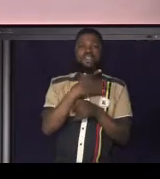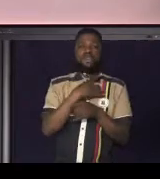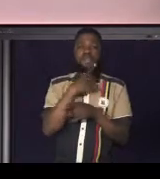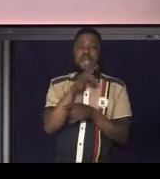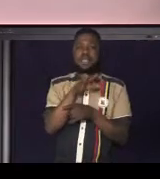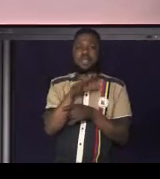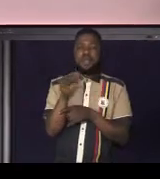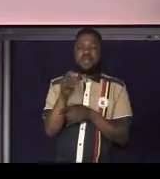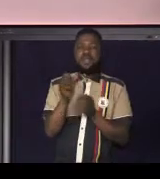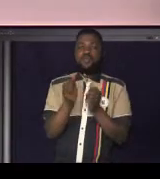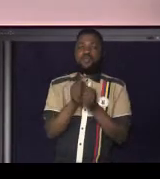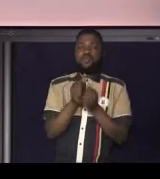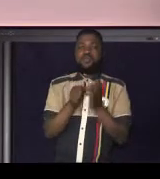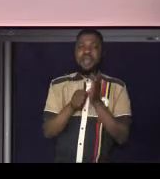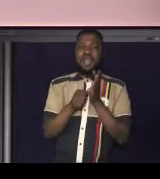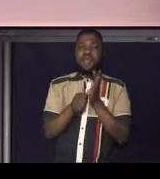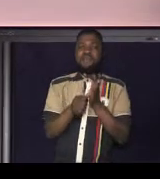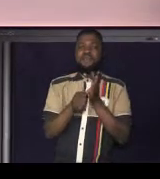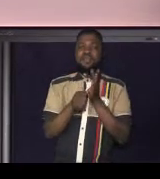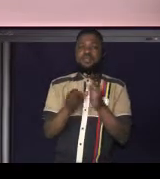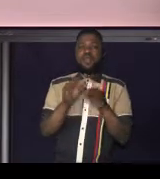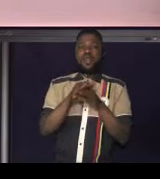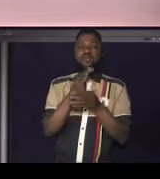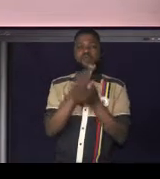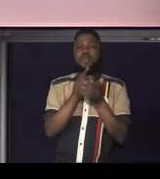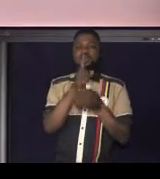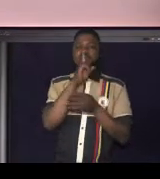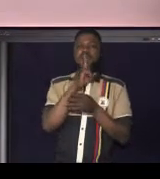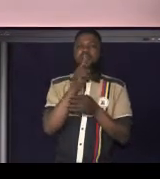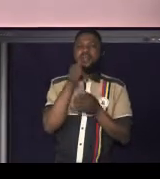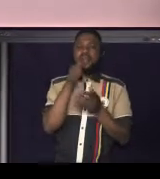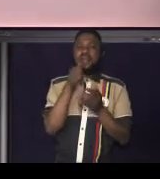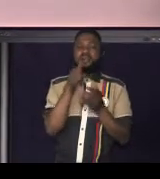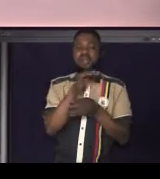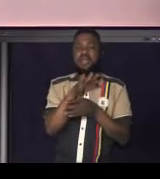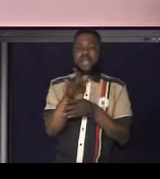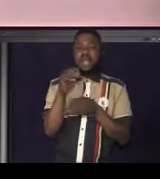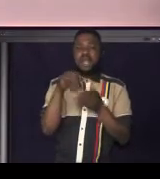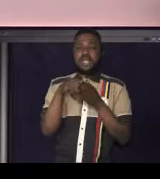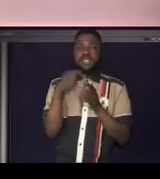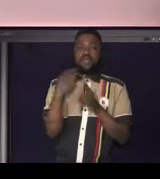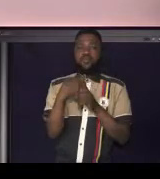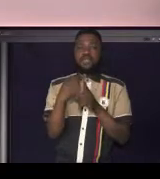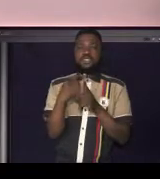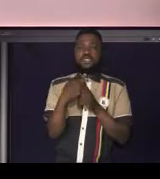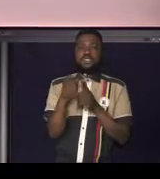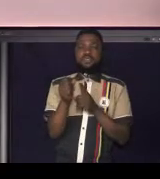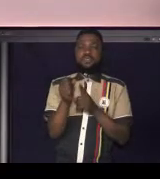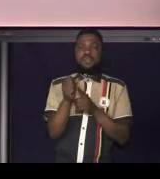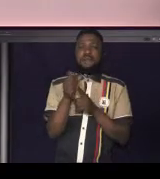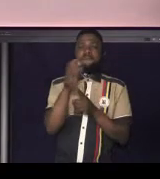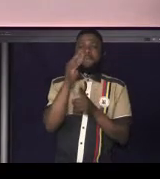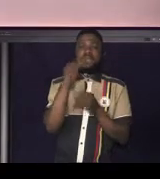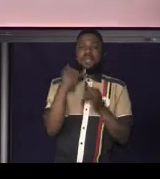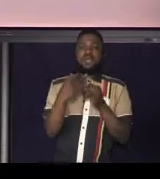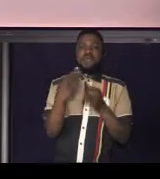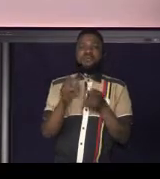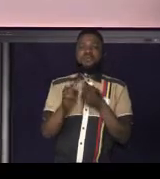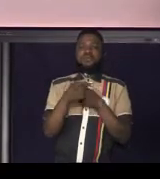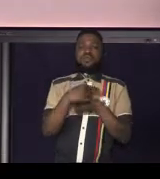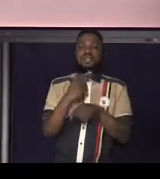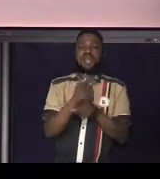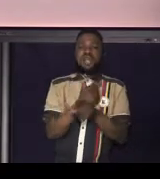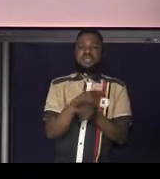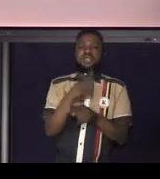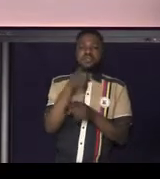and spellings, and with emphasis on some silent letters in words. By the end of